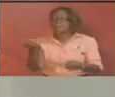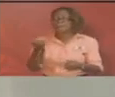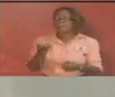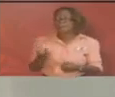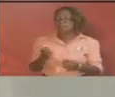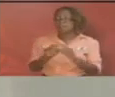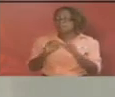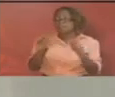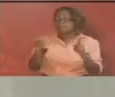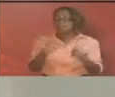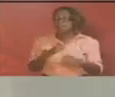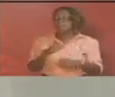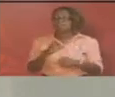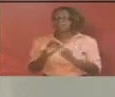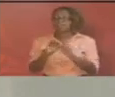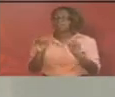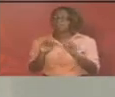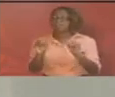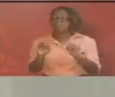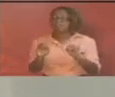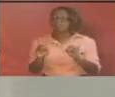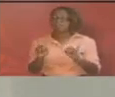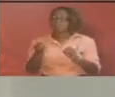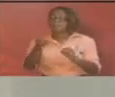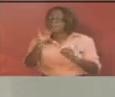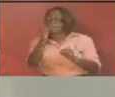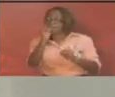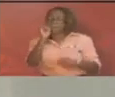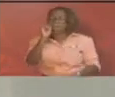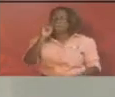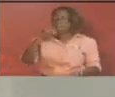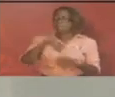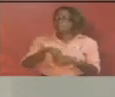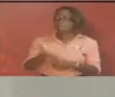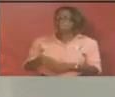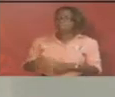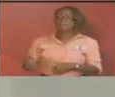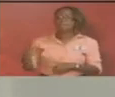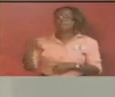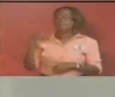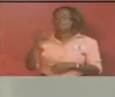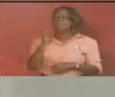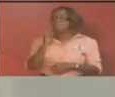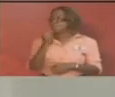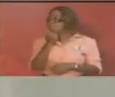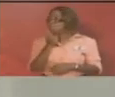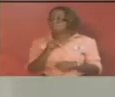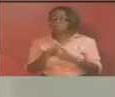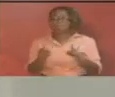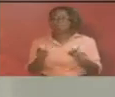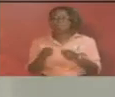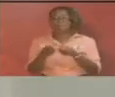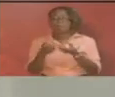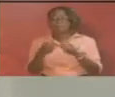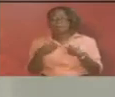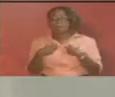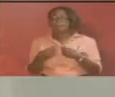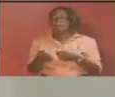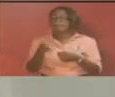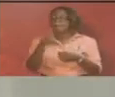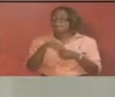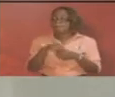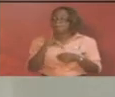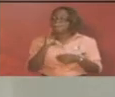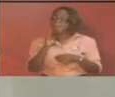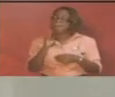alcohol, but still allowed to sell food and have it dine in. The same opportunities that restaurants and casinos are having. And